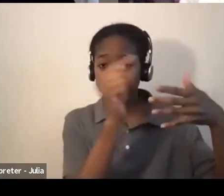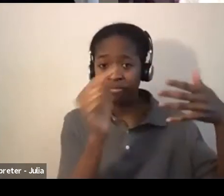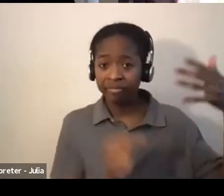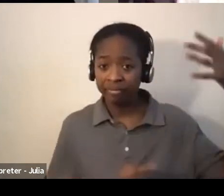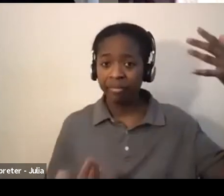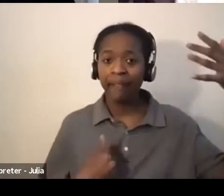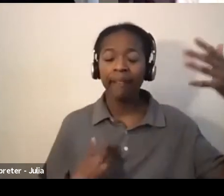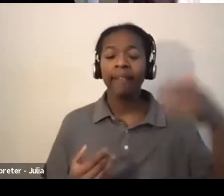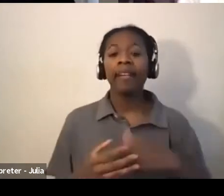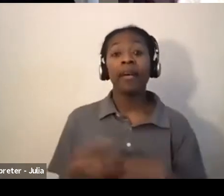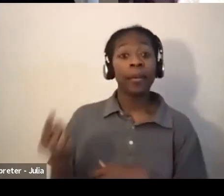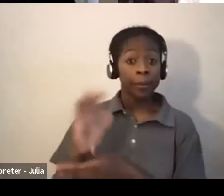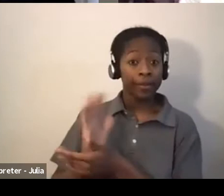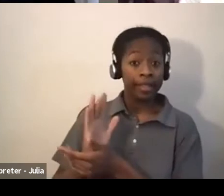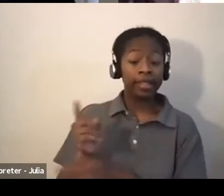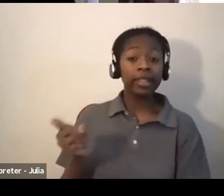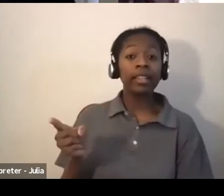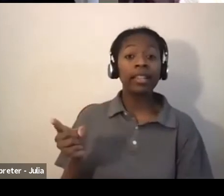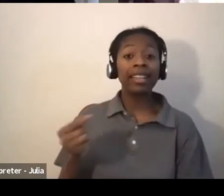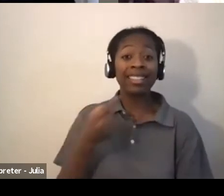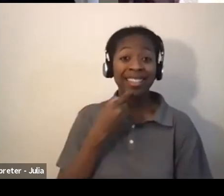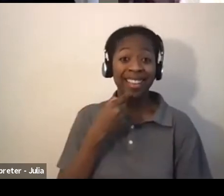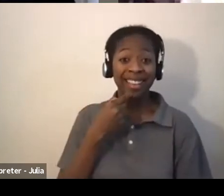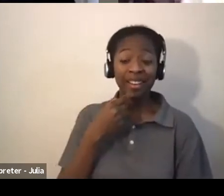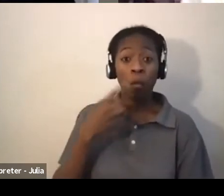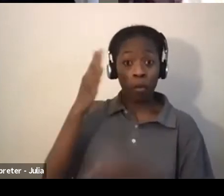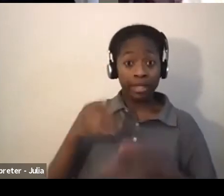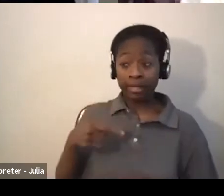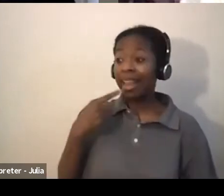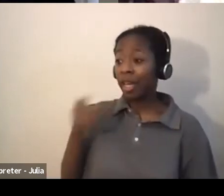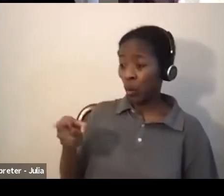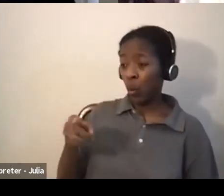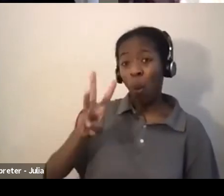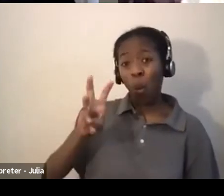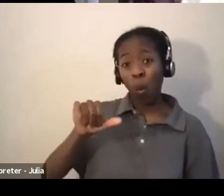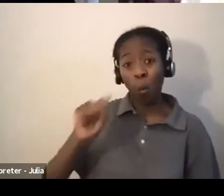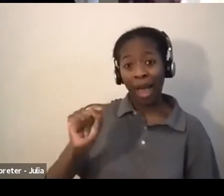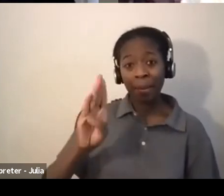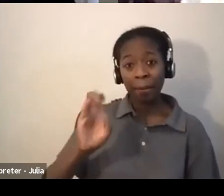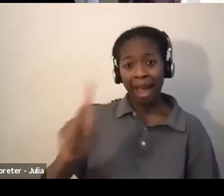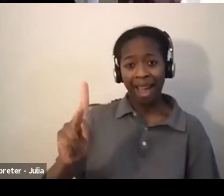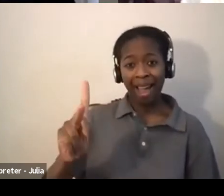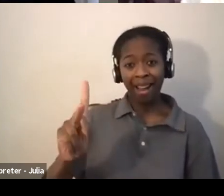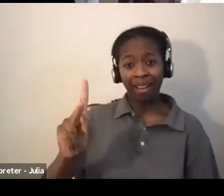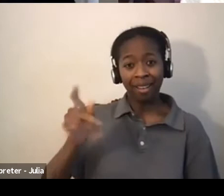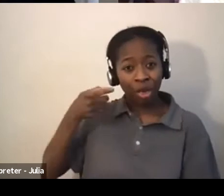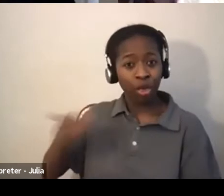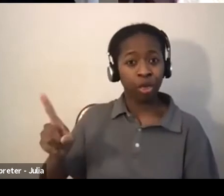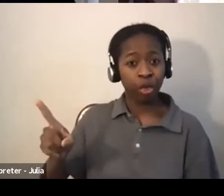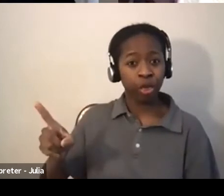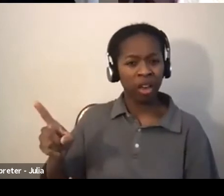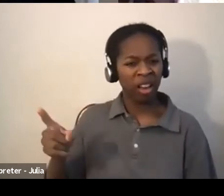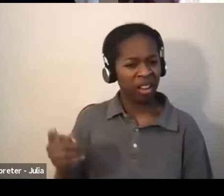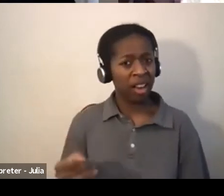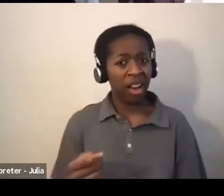film, and they called the person a wetbag. I was like, what? Why? Why is this? Ugh.